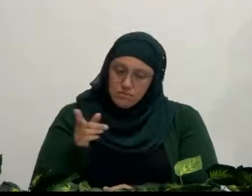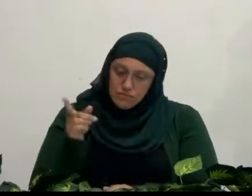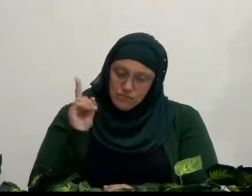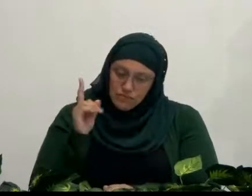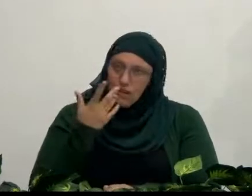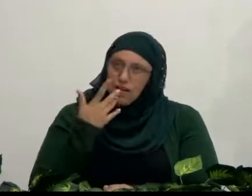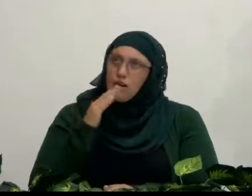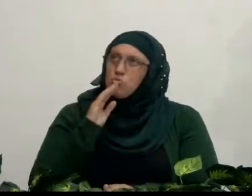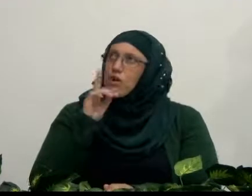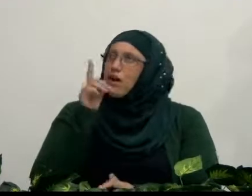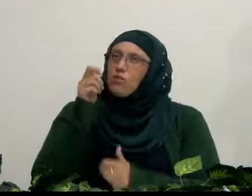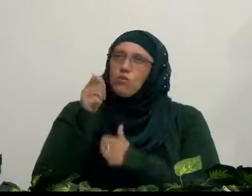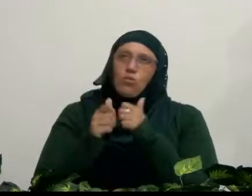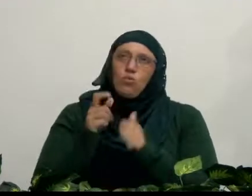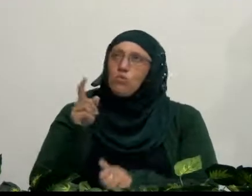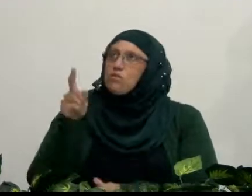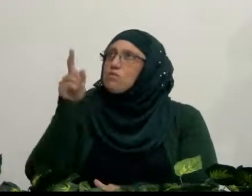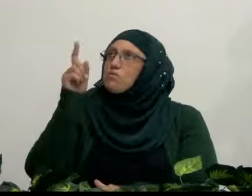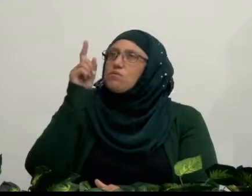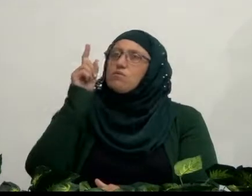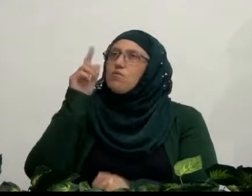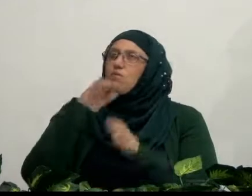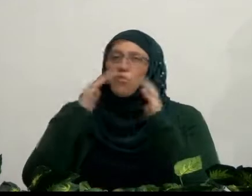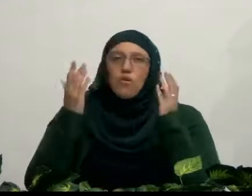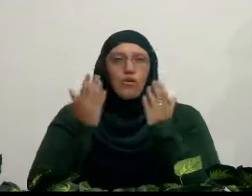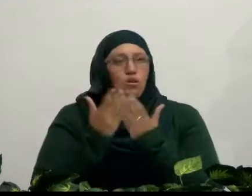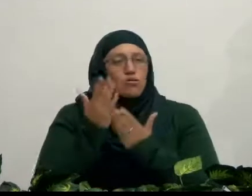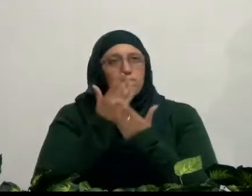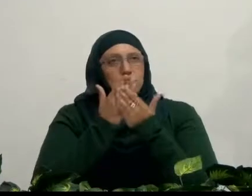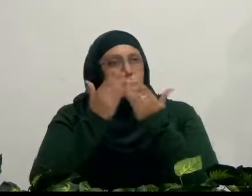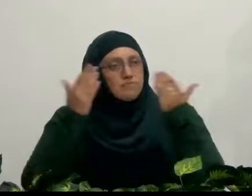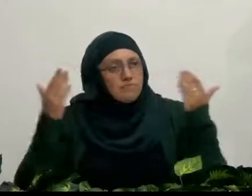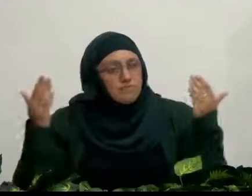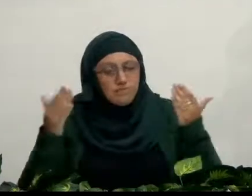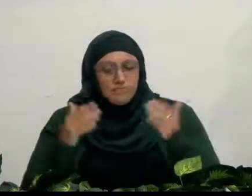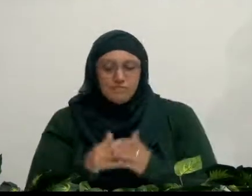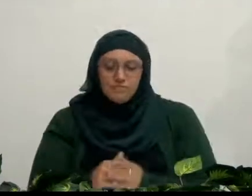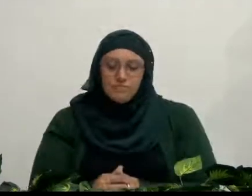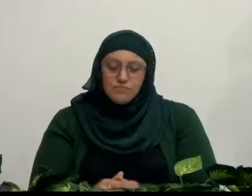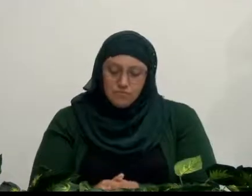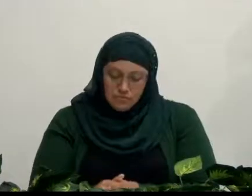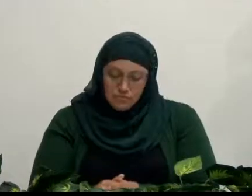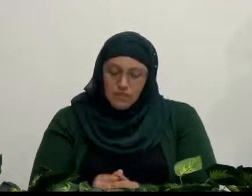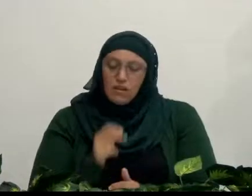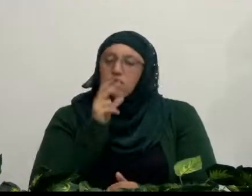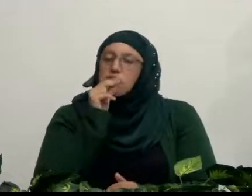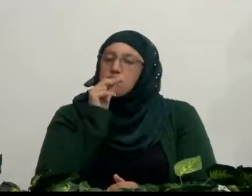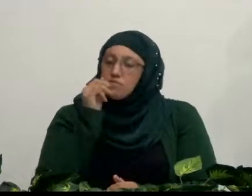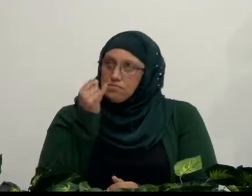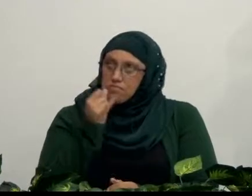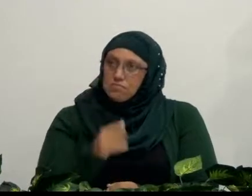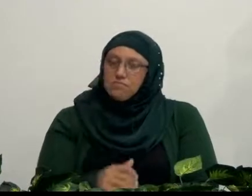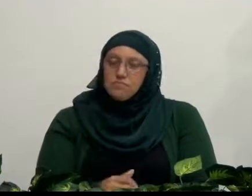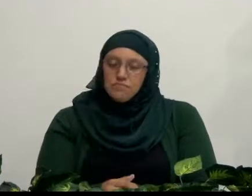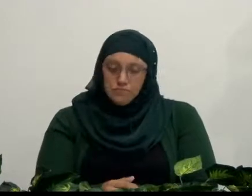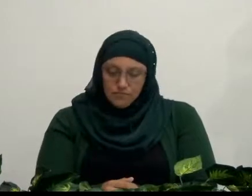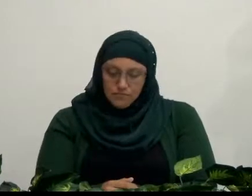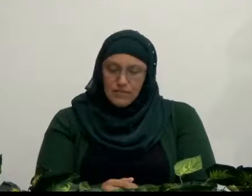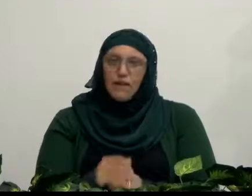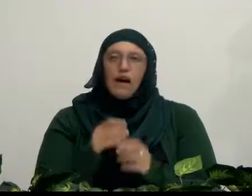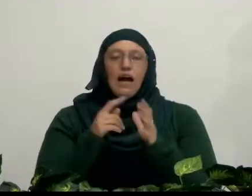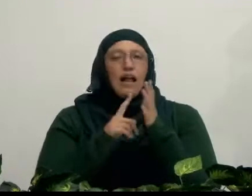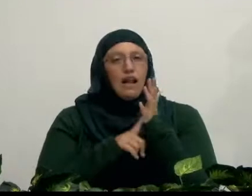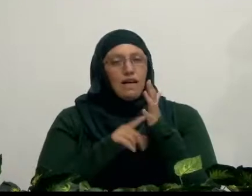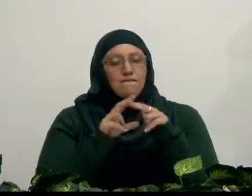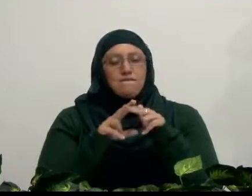Alhamdulillahi Rabbil Alameen Ar-Rahman Ar-Rahim Maliki Yawm Ad-Din Iyaka Na'budu Wa Iyaka Nasta'in Ihdina As-Sirata Al-Mustaqim